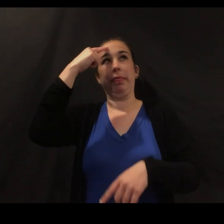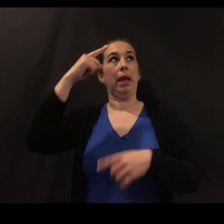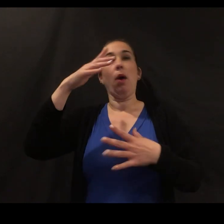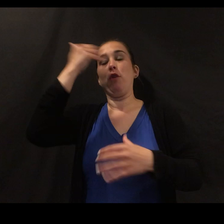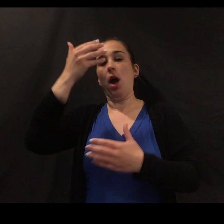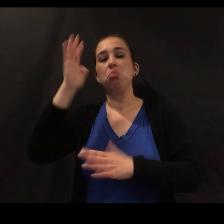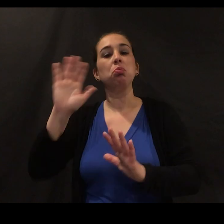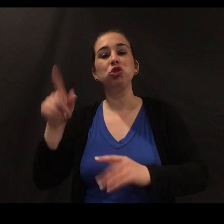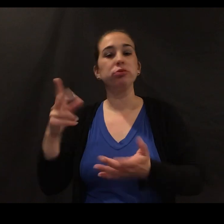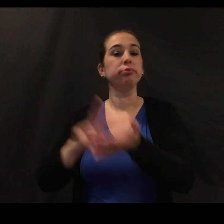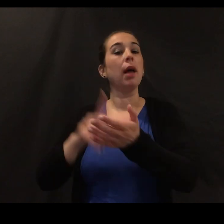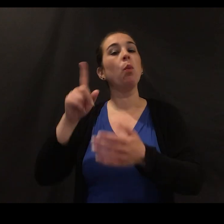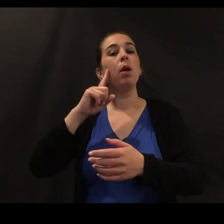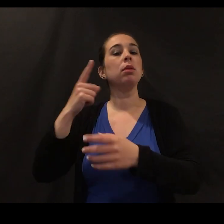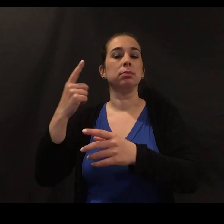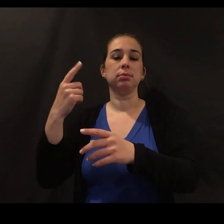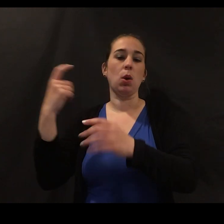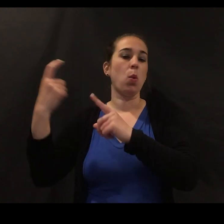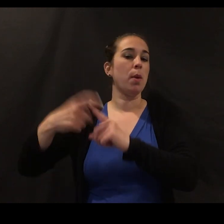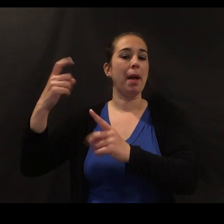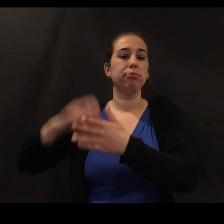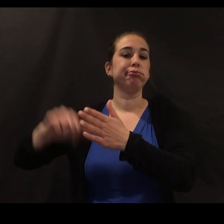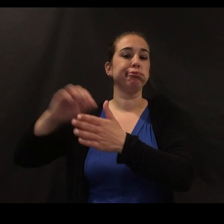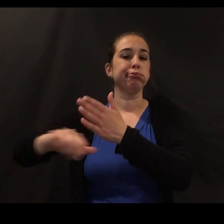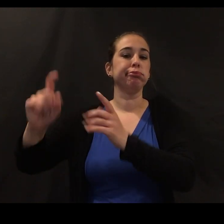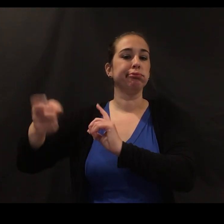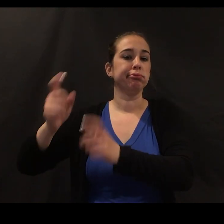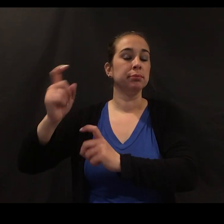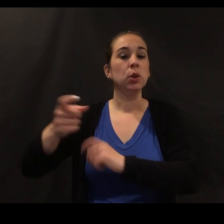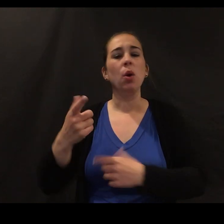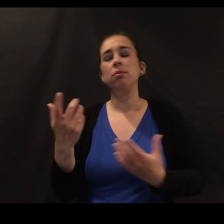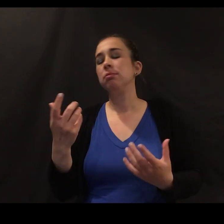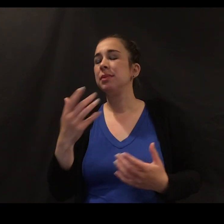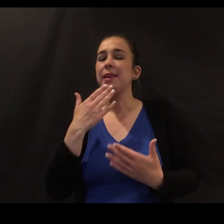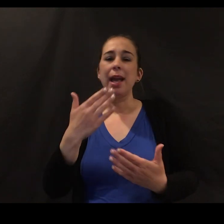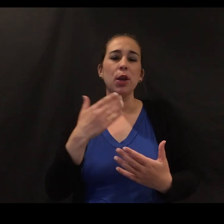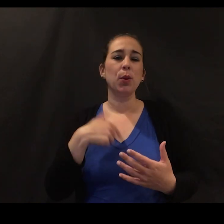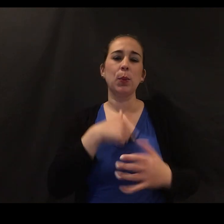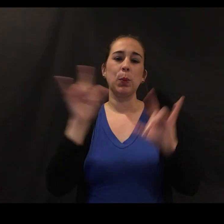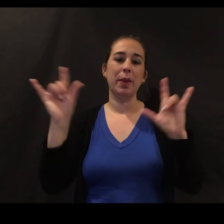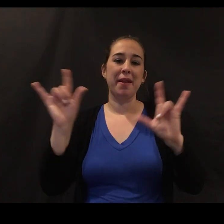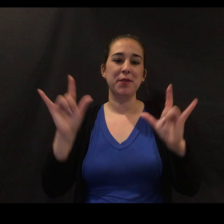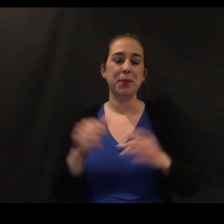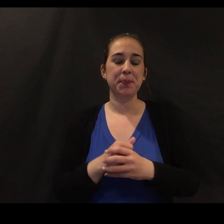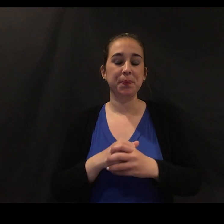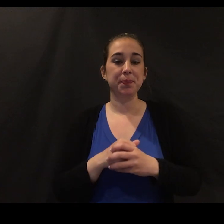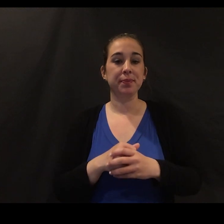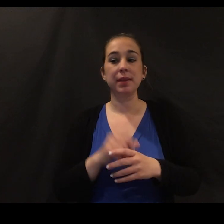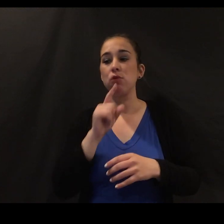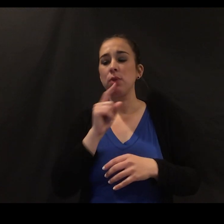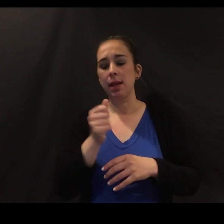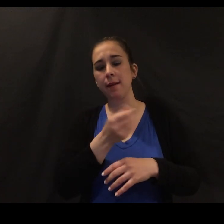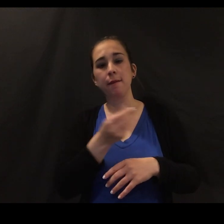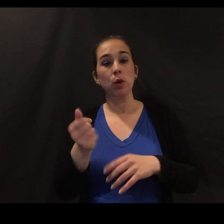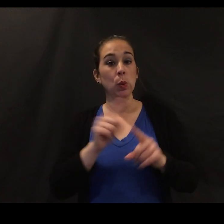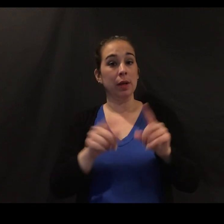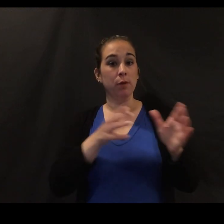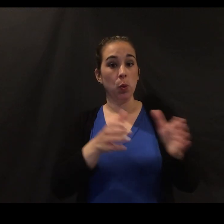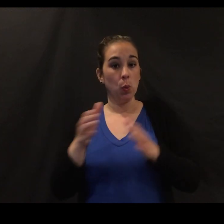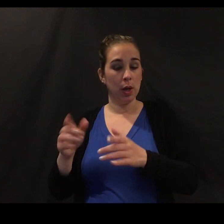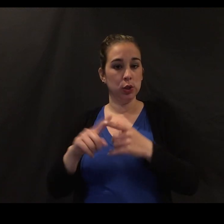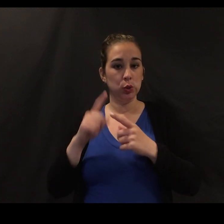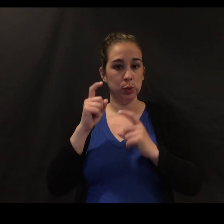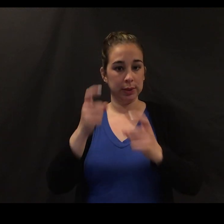out. Otherwise, we just want to take a minute and say thank you so much. We love you. There are a few different ways you can give here at Redeemer. You can text your amount